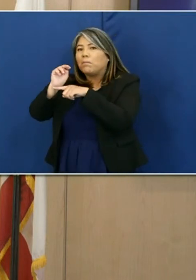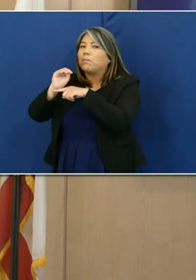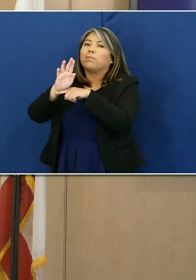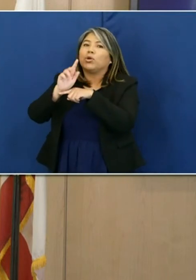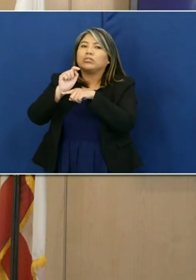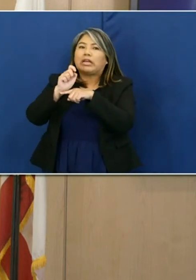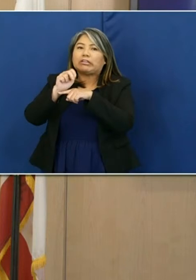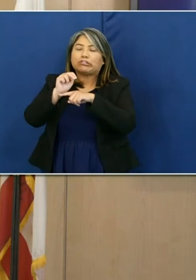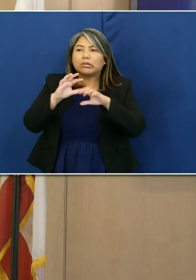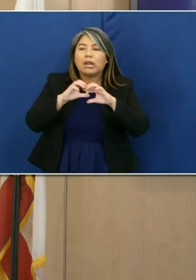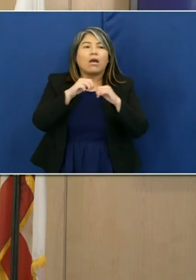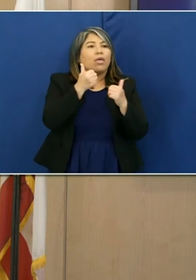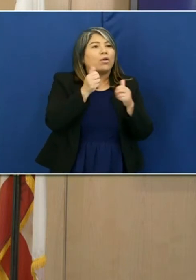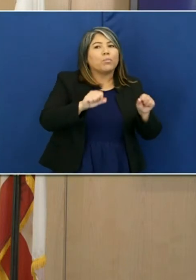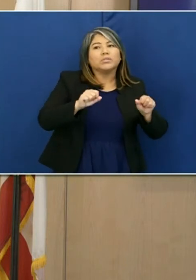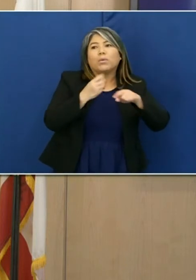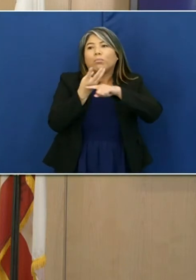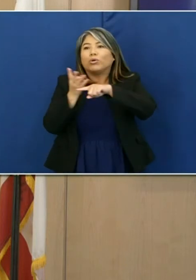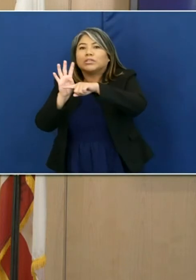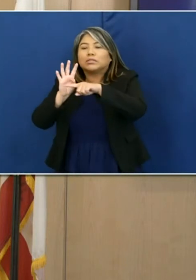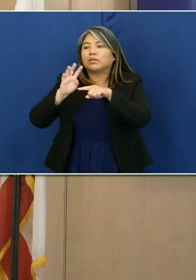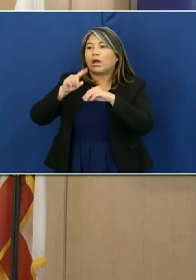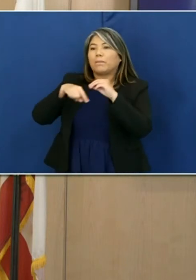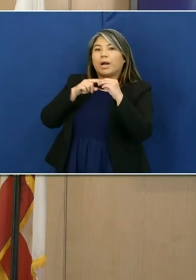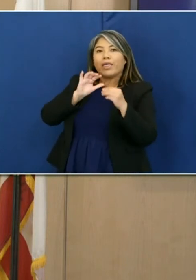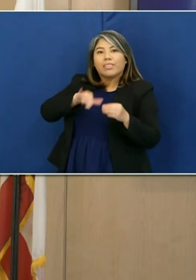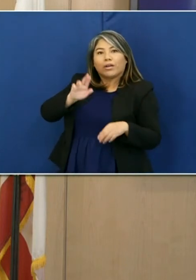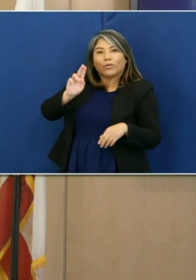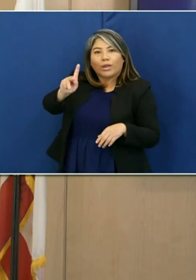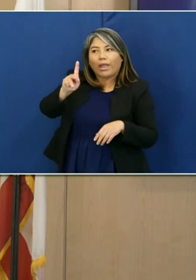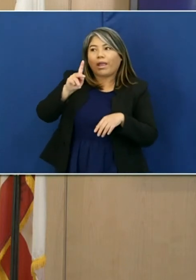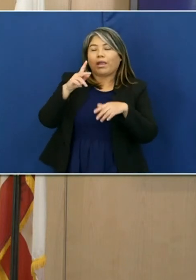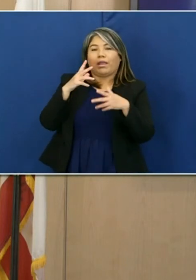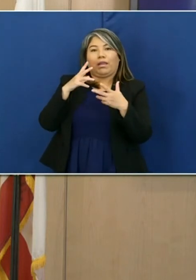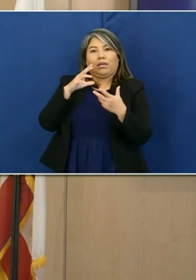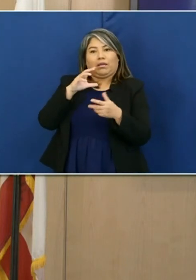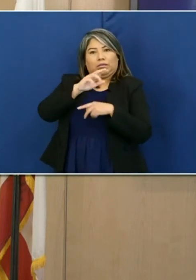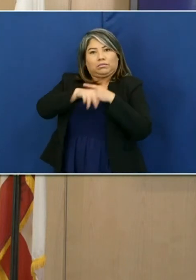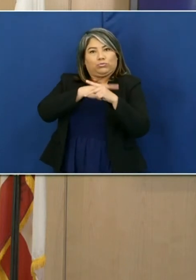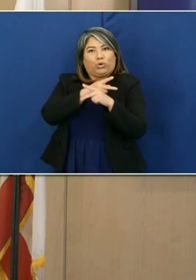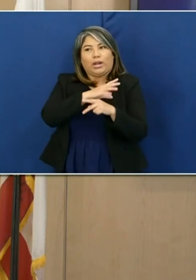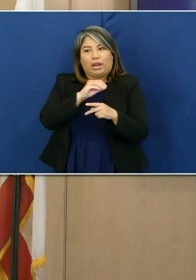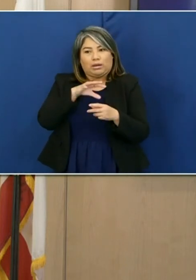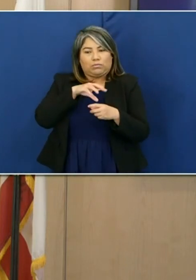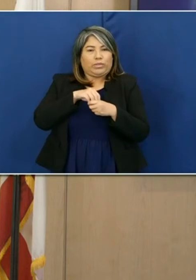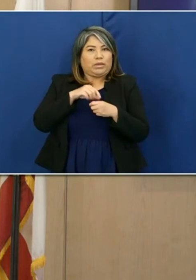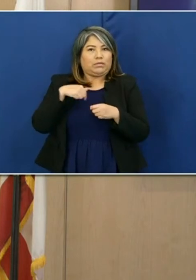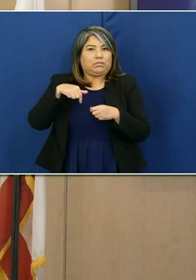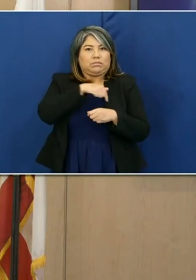about other potential mutations off of the UK strain, maybe even within our own borders? Okay, Dr. Anderson.